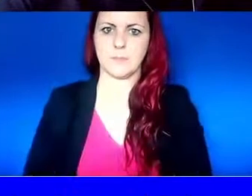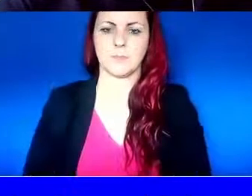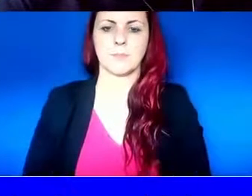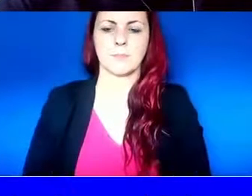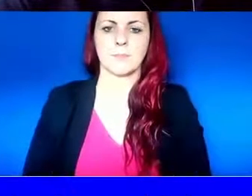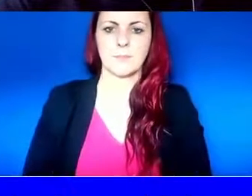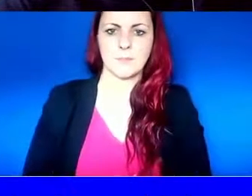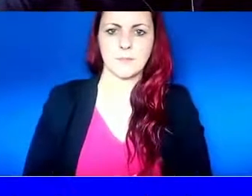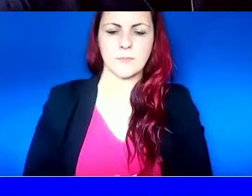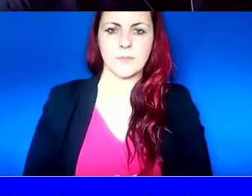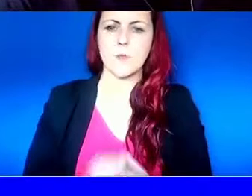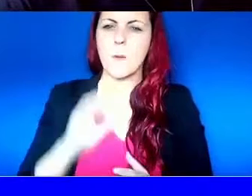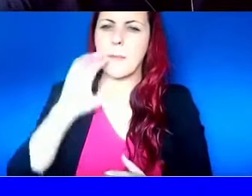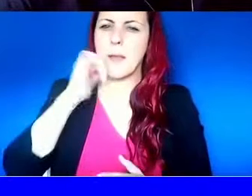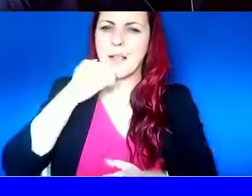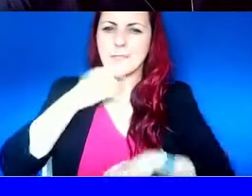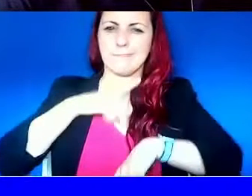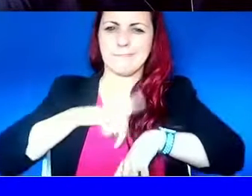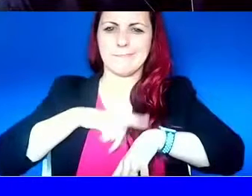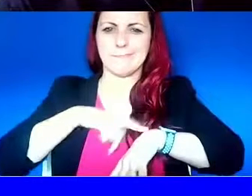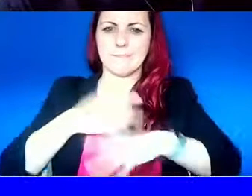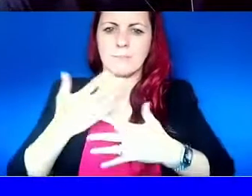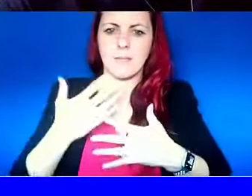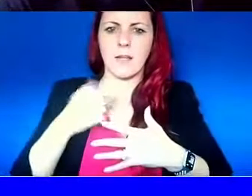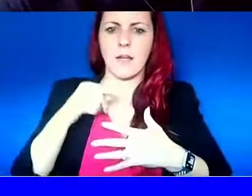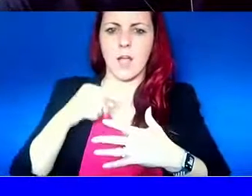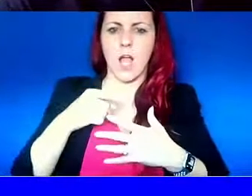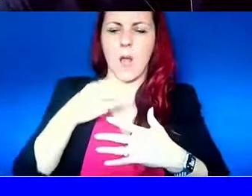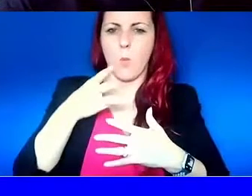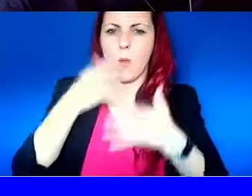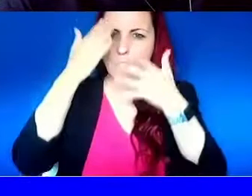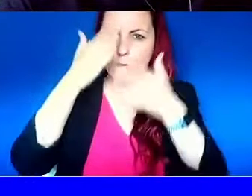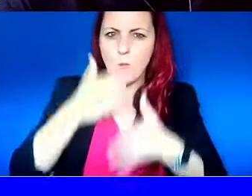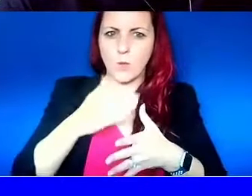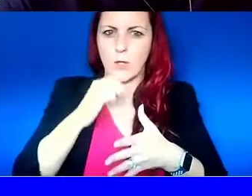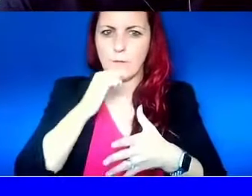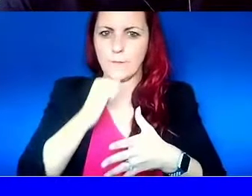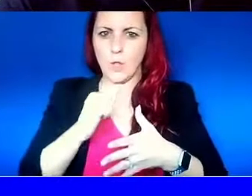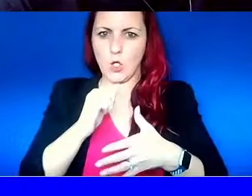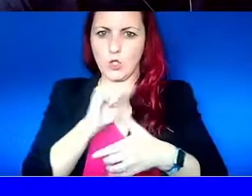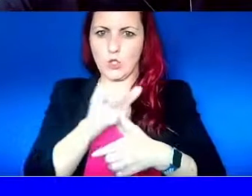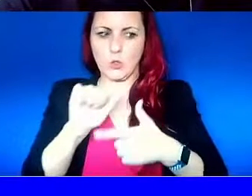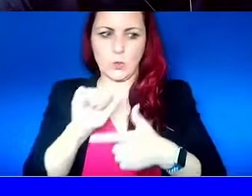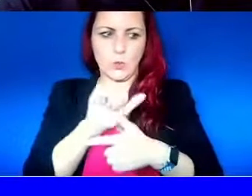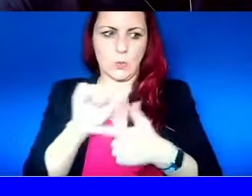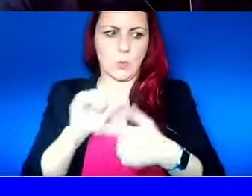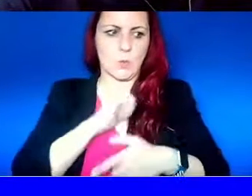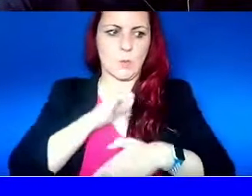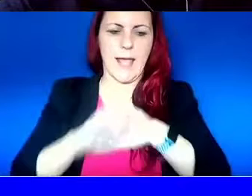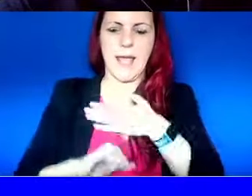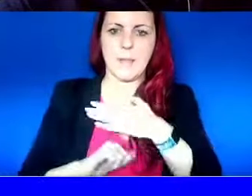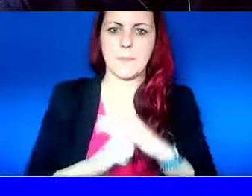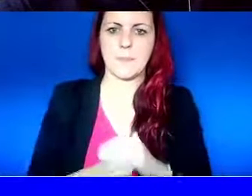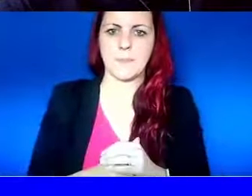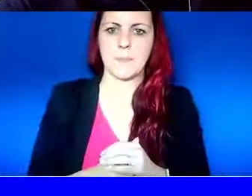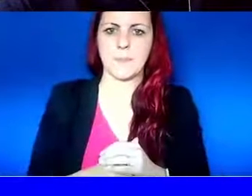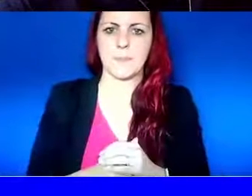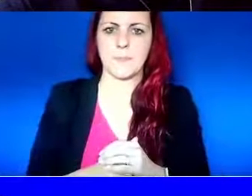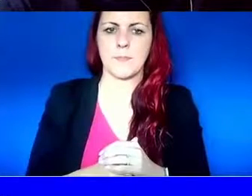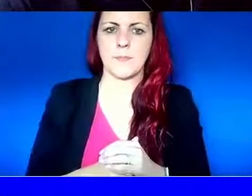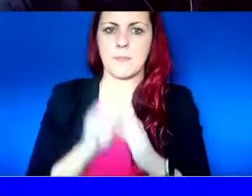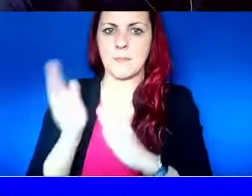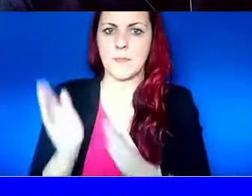For reasons of time, we're going to focus on the first two themes today. If we move to the next